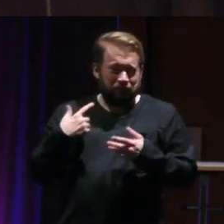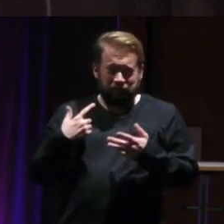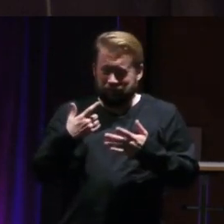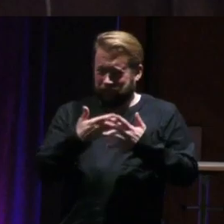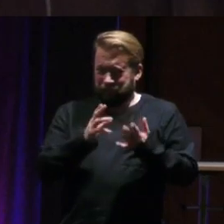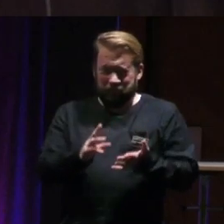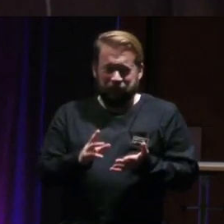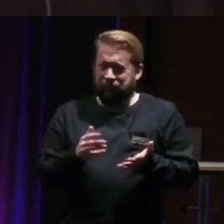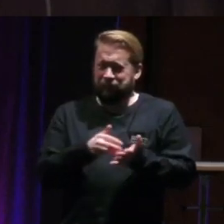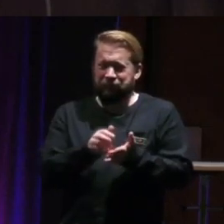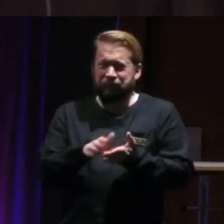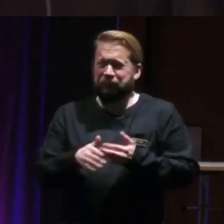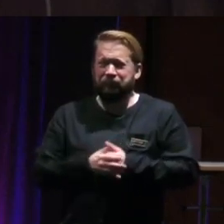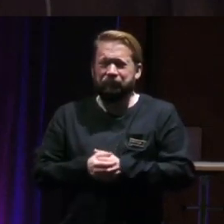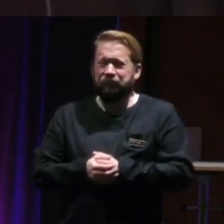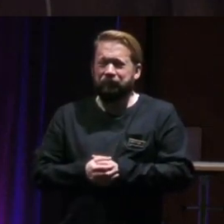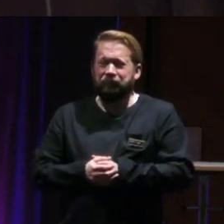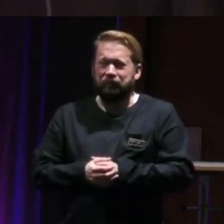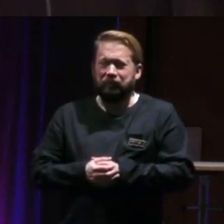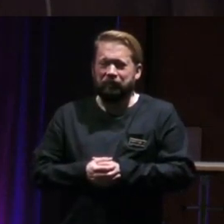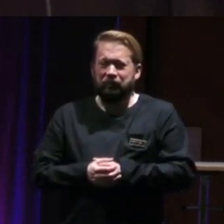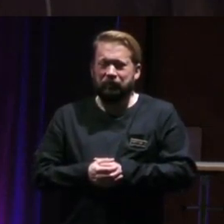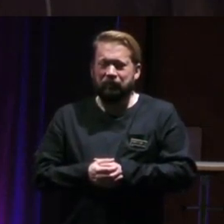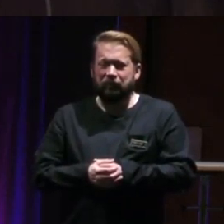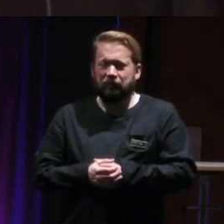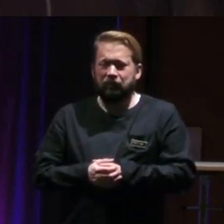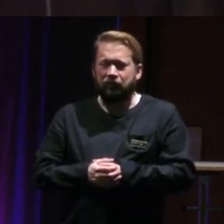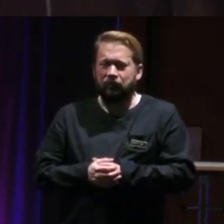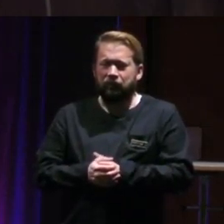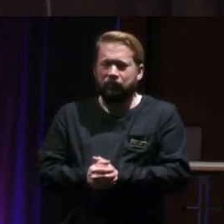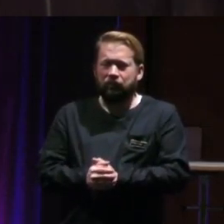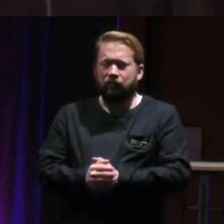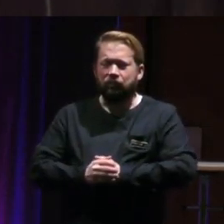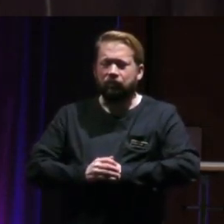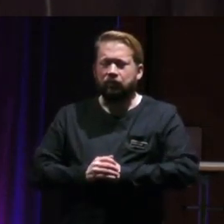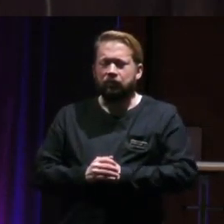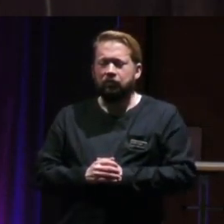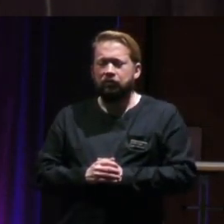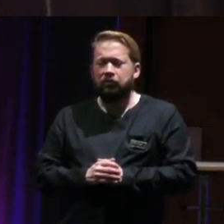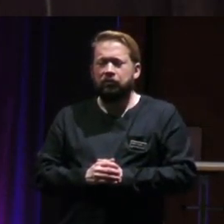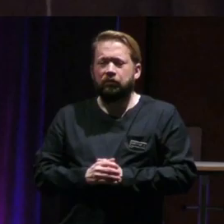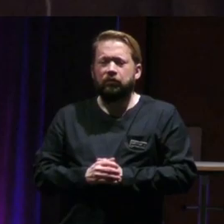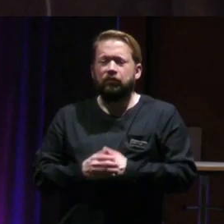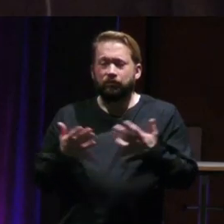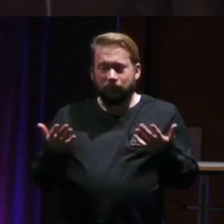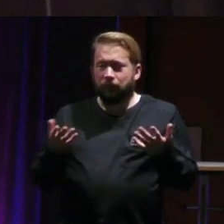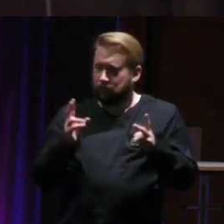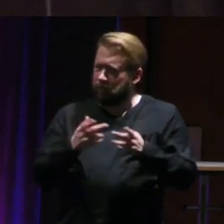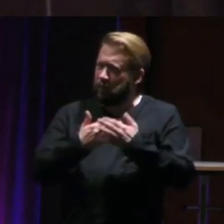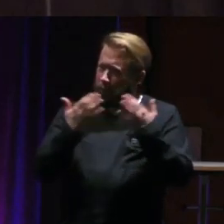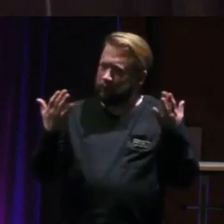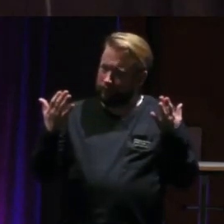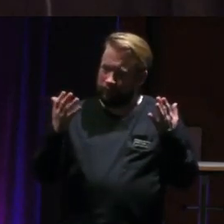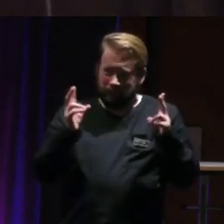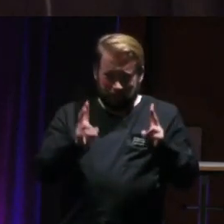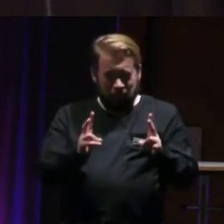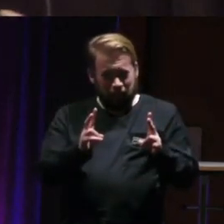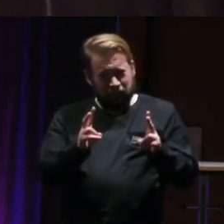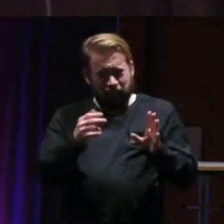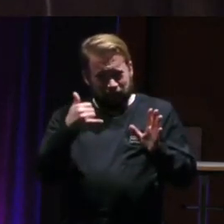all people who just like start this road, you know, of imprisonment. Mm. Because there were many sort